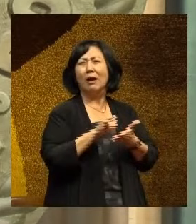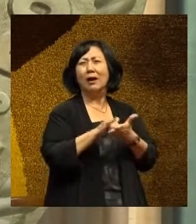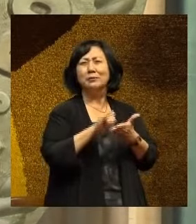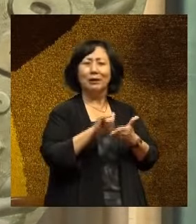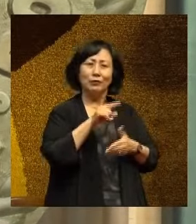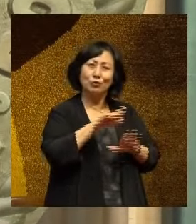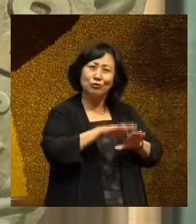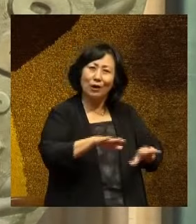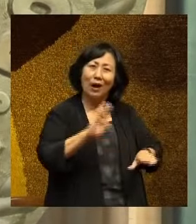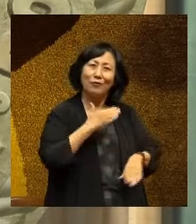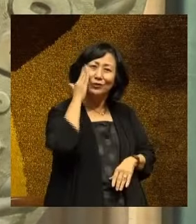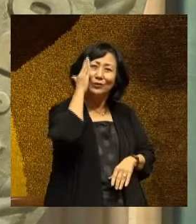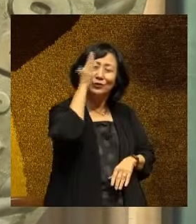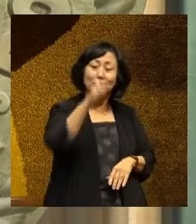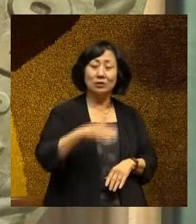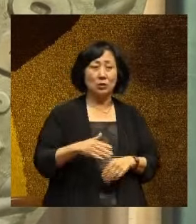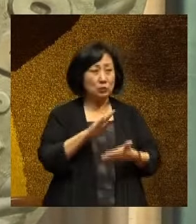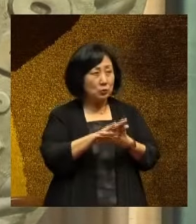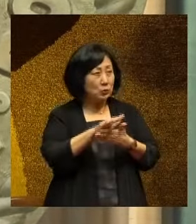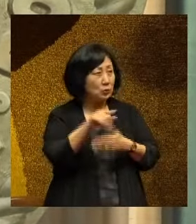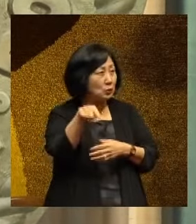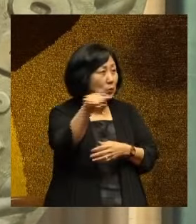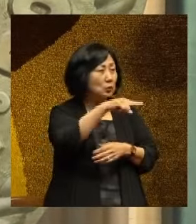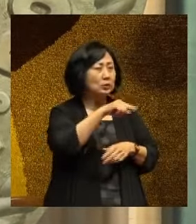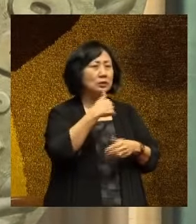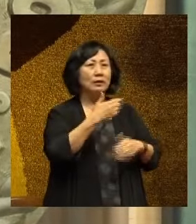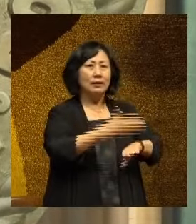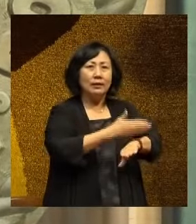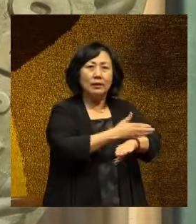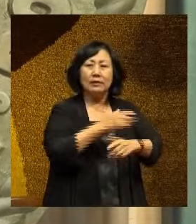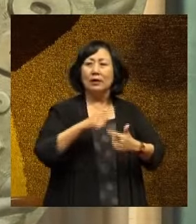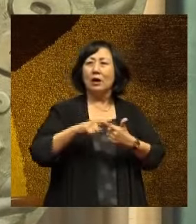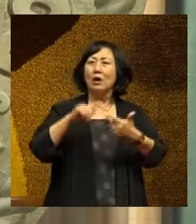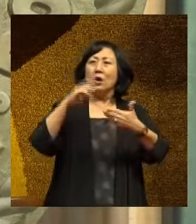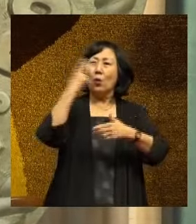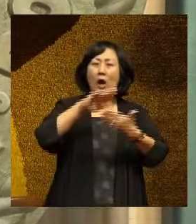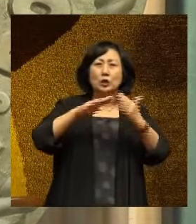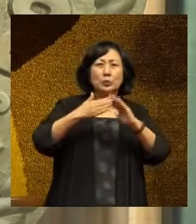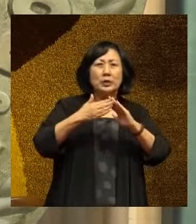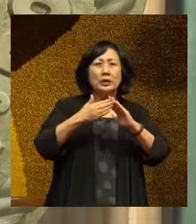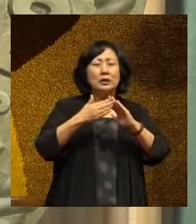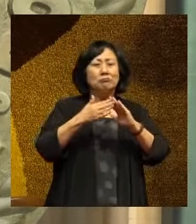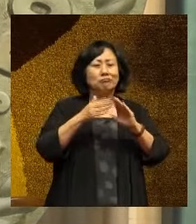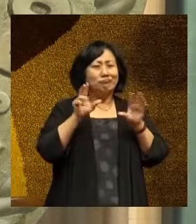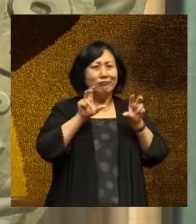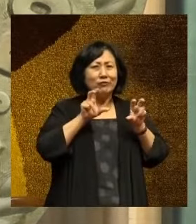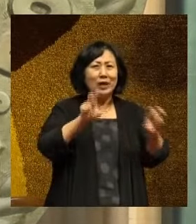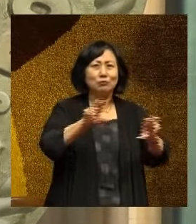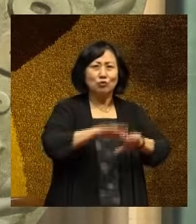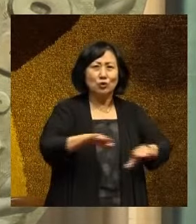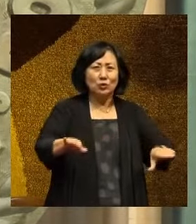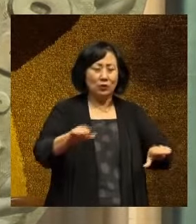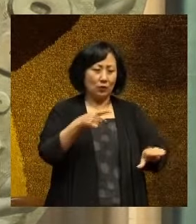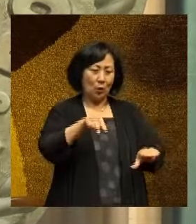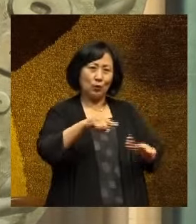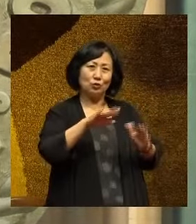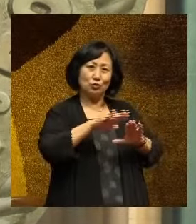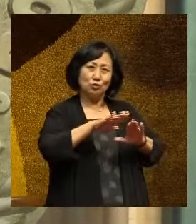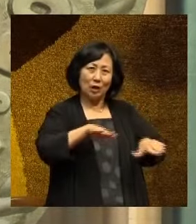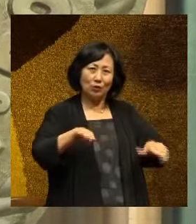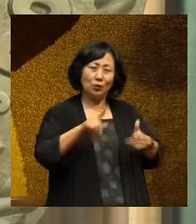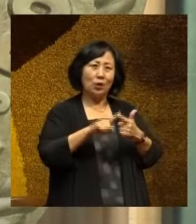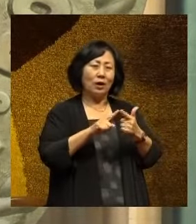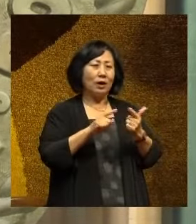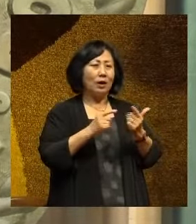our schools and enriching Hawaii's community of lifelong learners have always been among our top